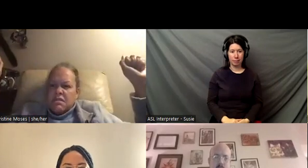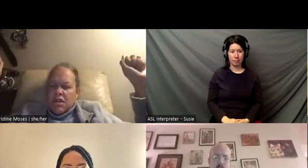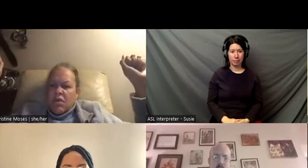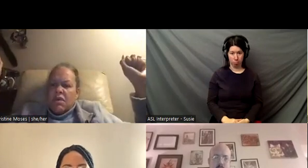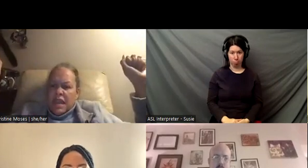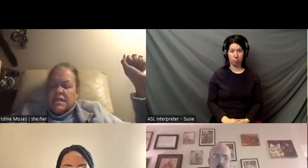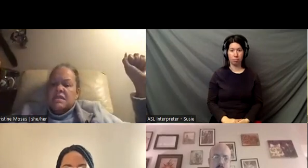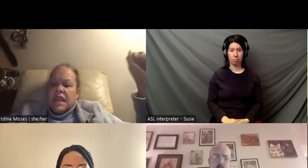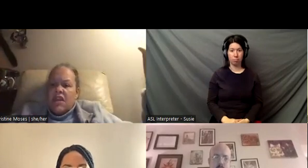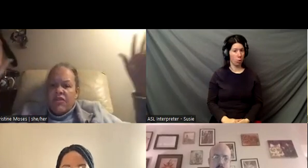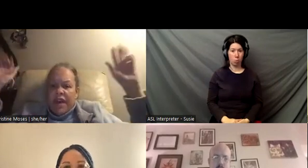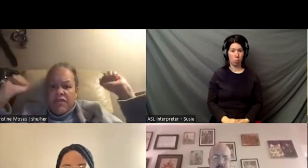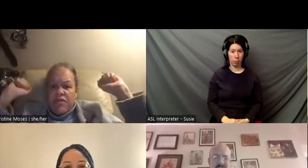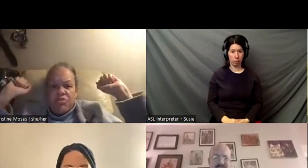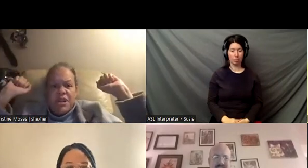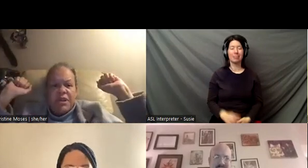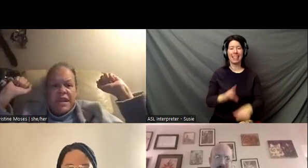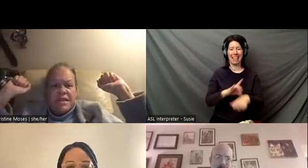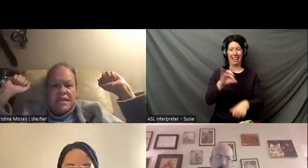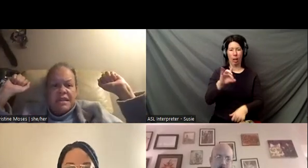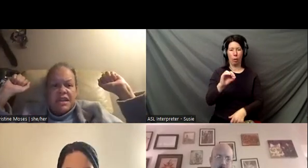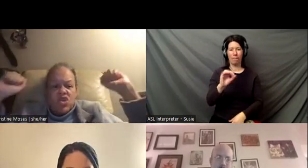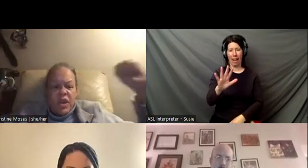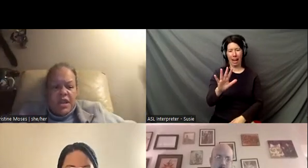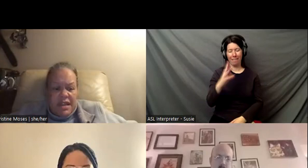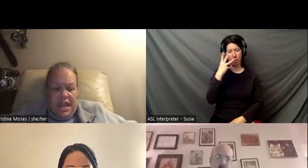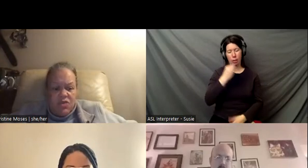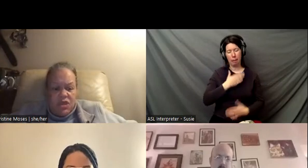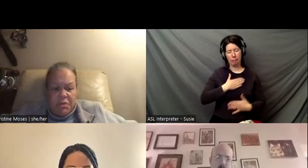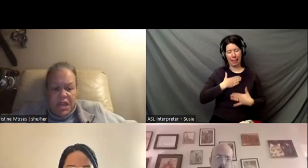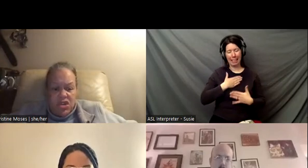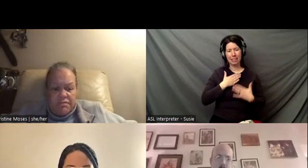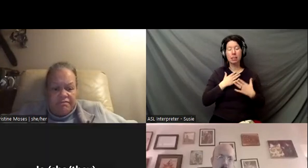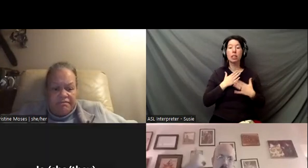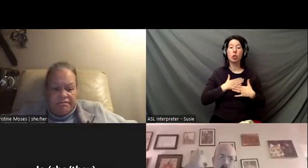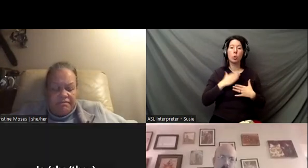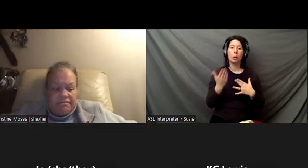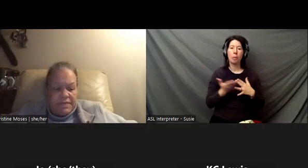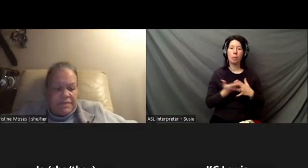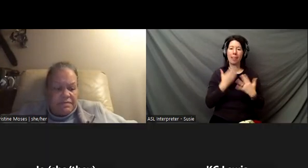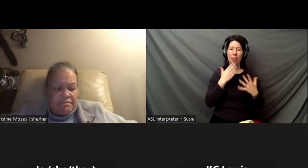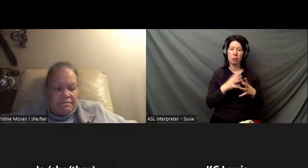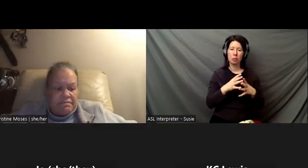Yes, no, yes. 8:05, pretty please. Enjoy. Thank you so much.